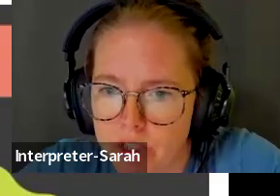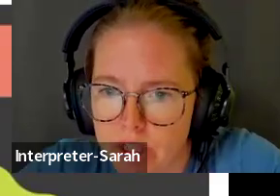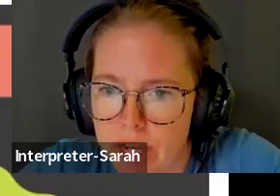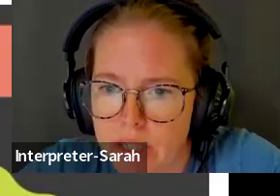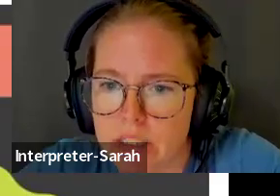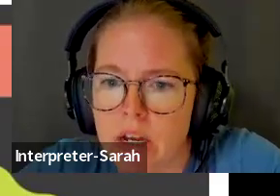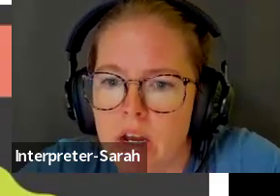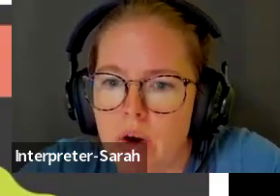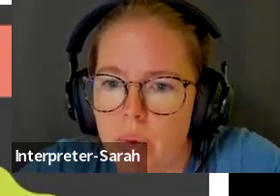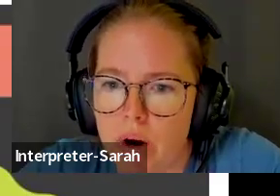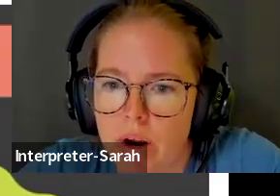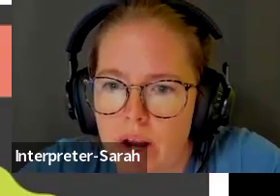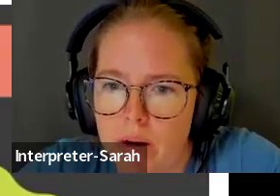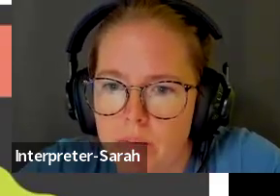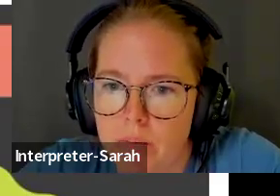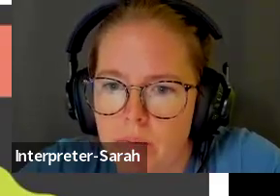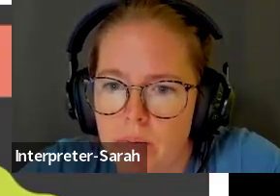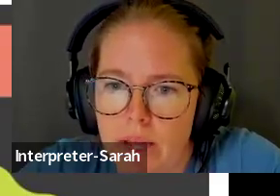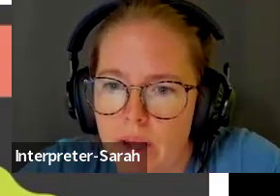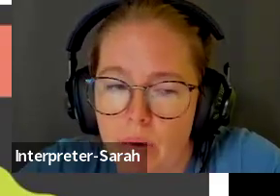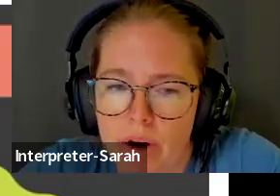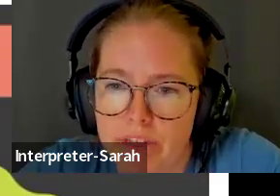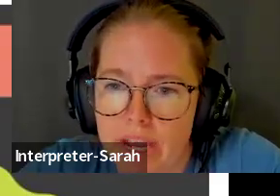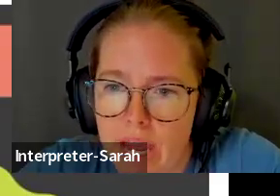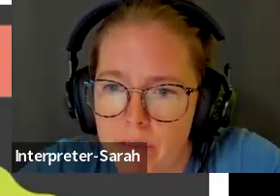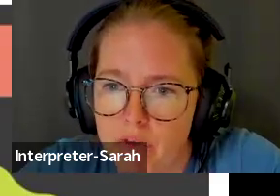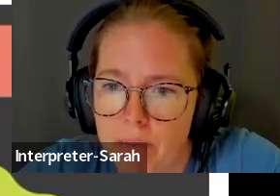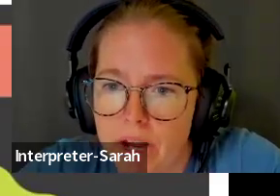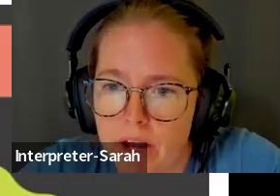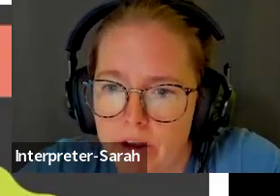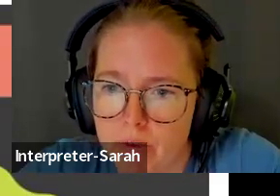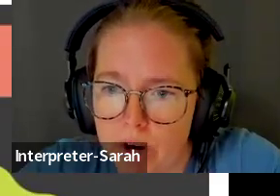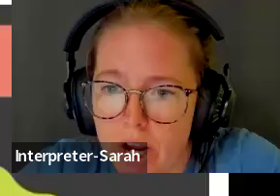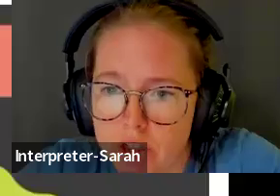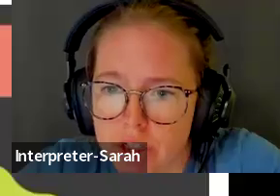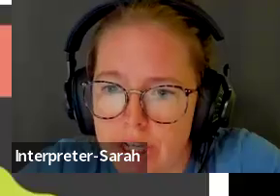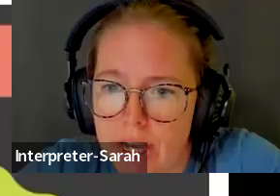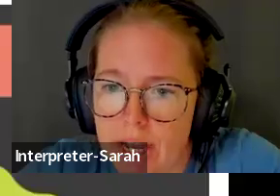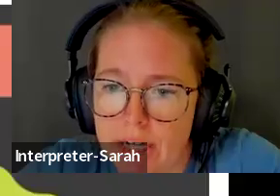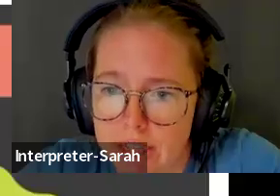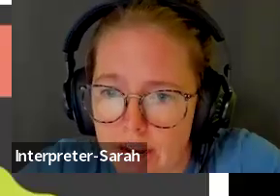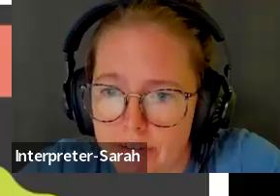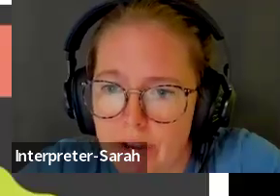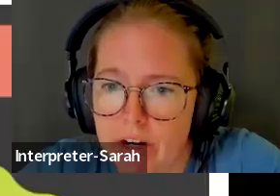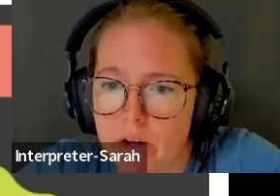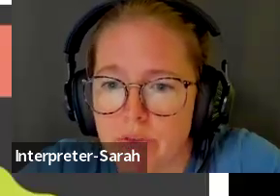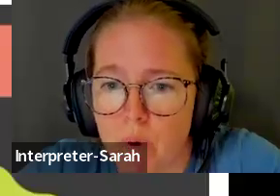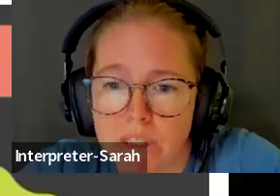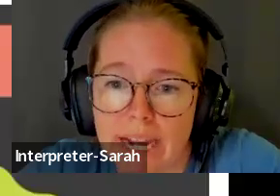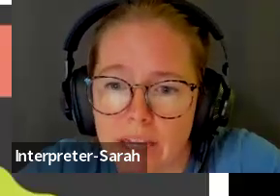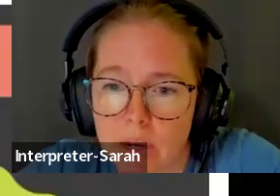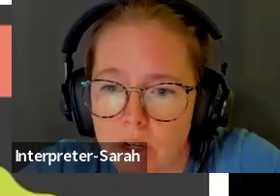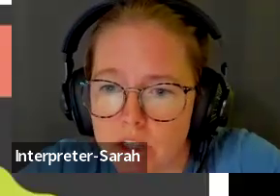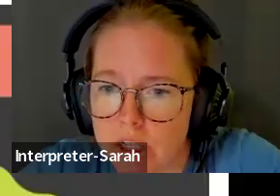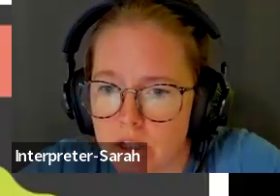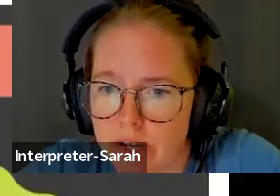have language delays, or if they came from another foreign country and is deaf and knows a